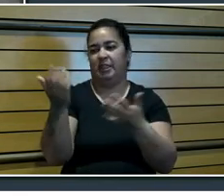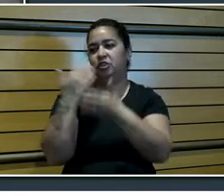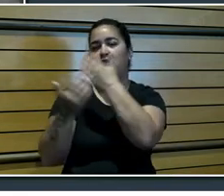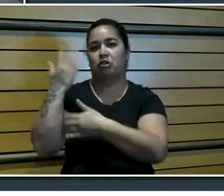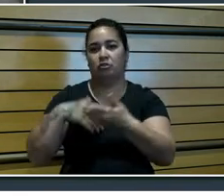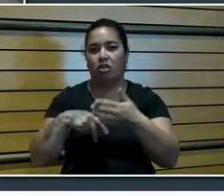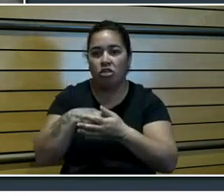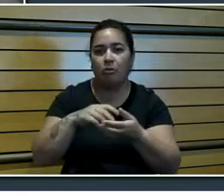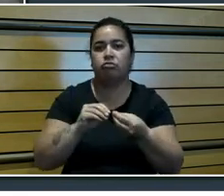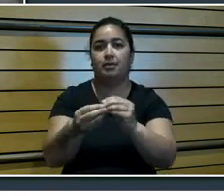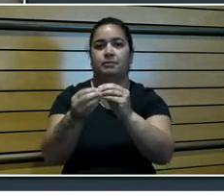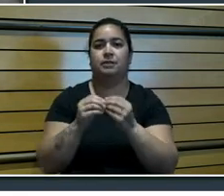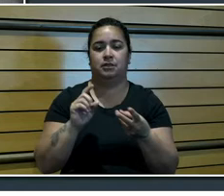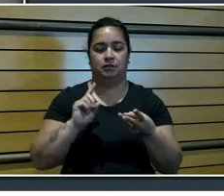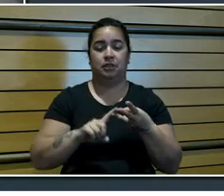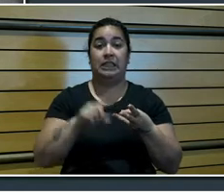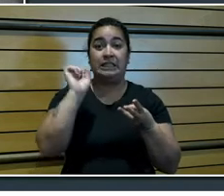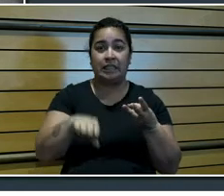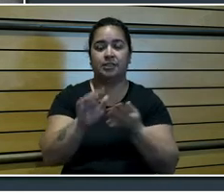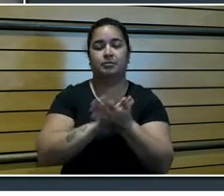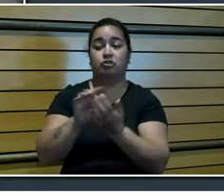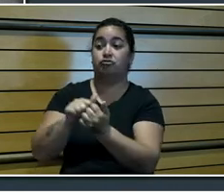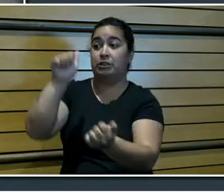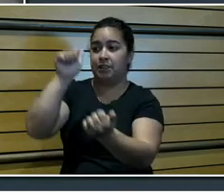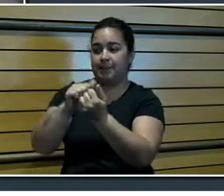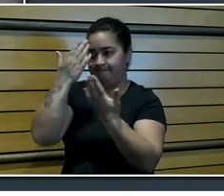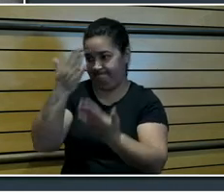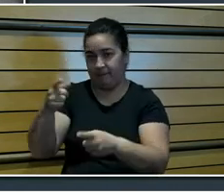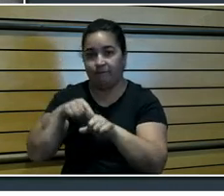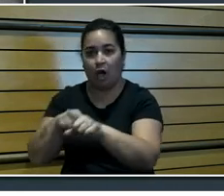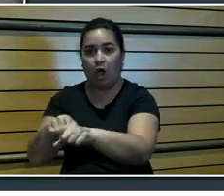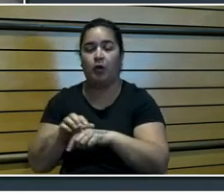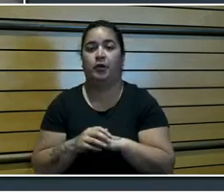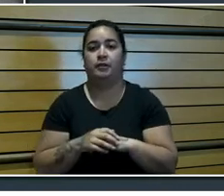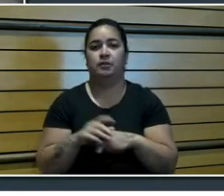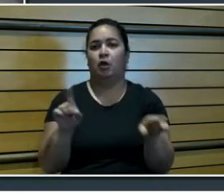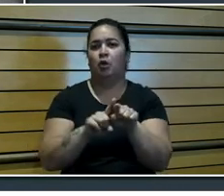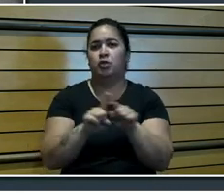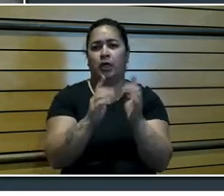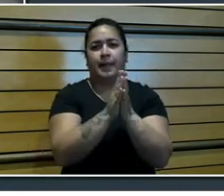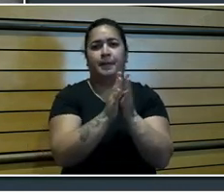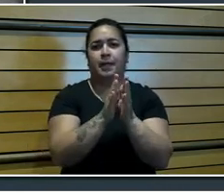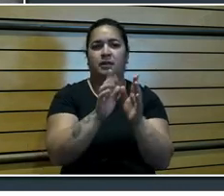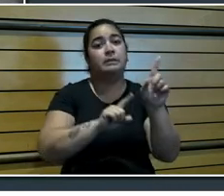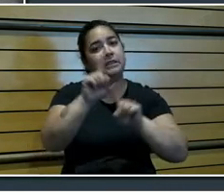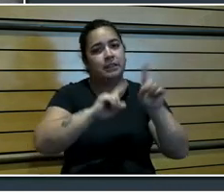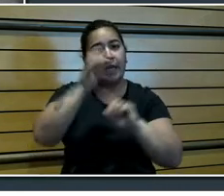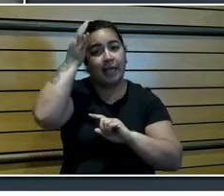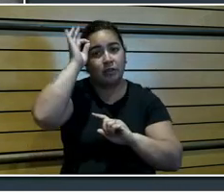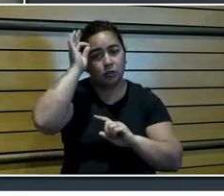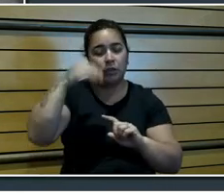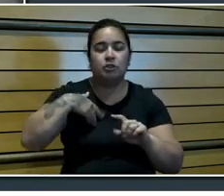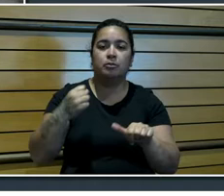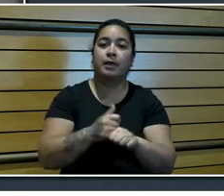the principles of Te Tiriti o Waitangi. Napier City Council has a responsibility to make the best decision for the City